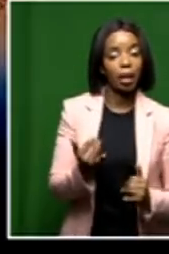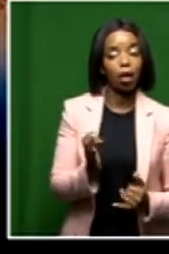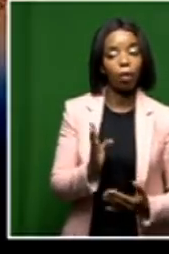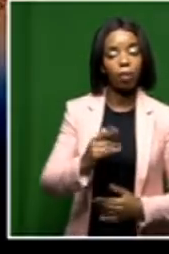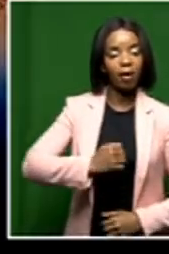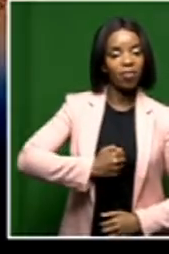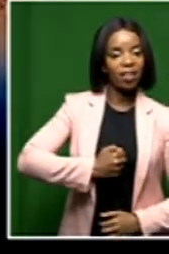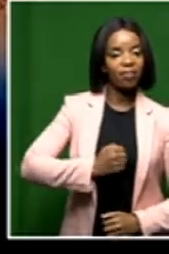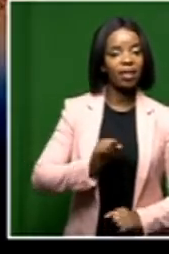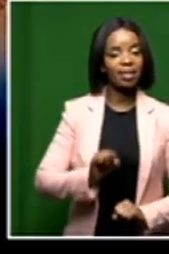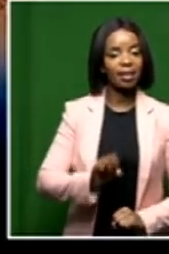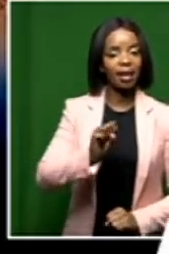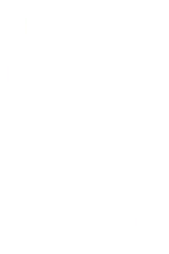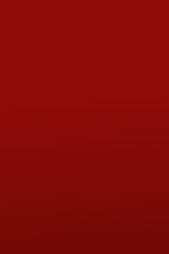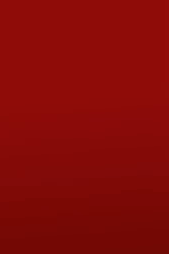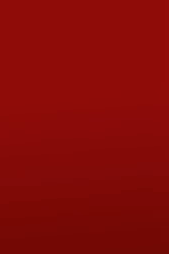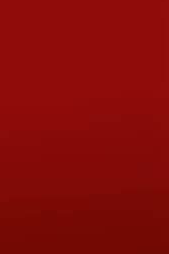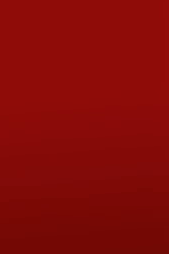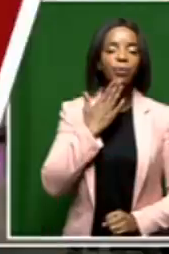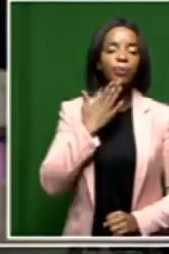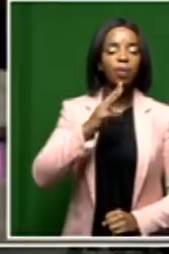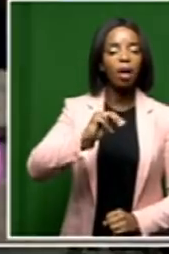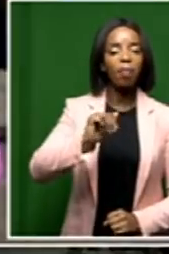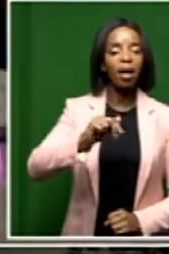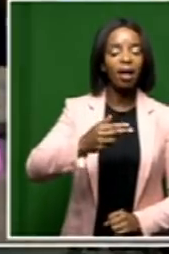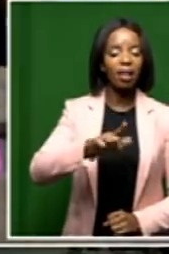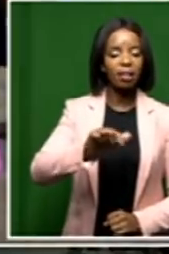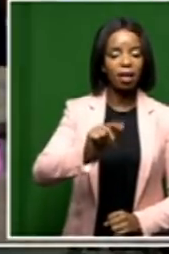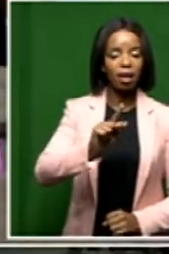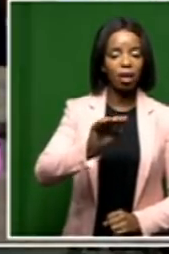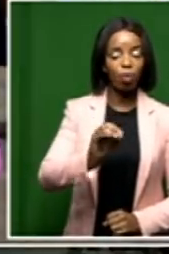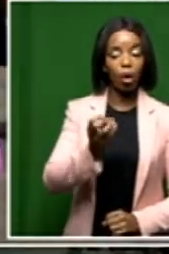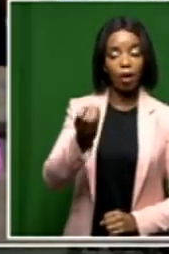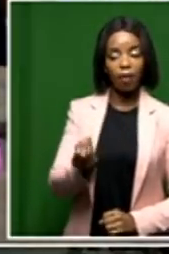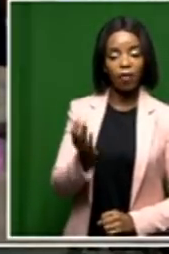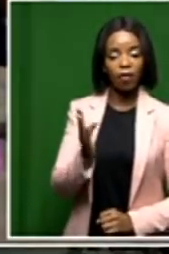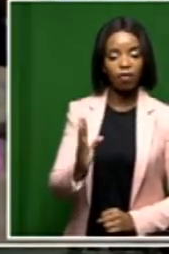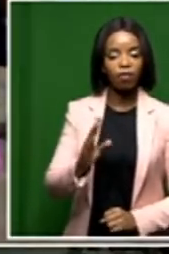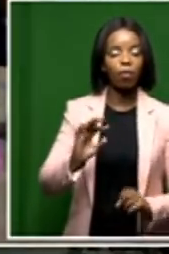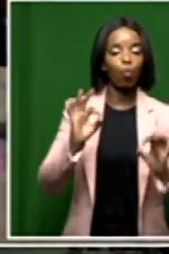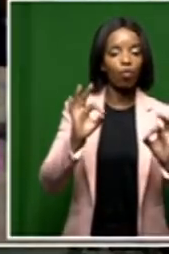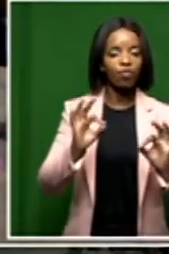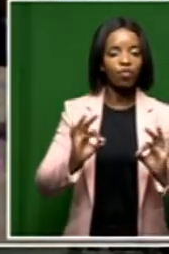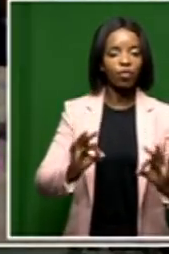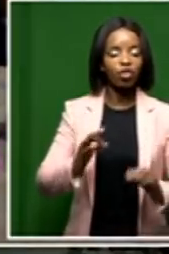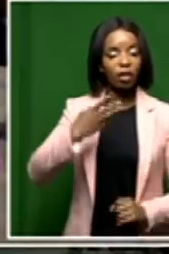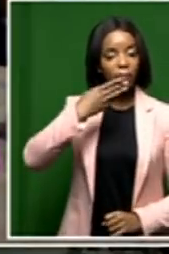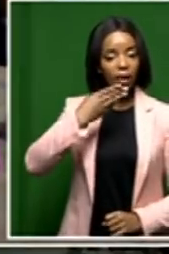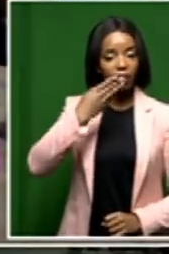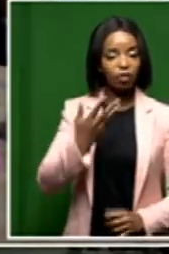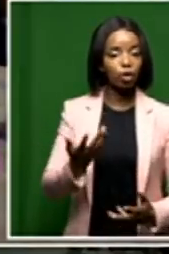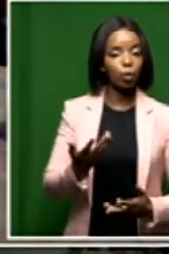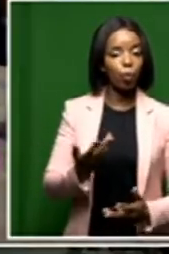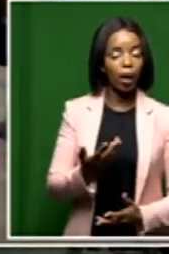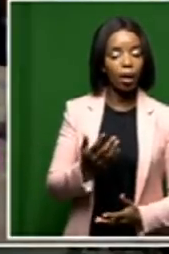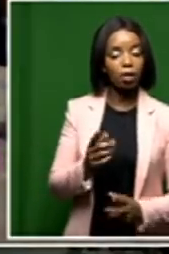Komane, and she's at the venue where the official breakfast in honor of the top achievers will be taking place.